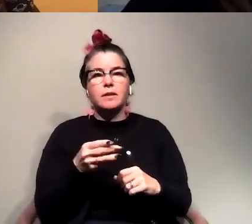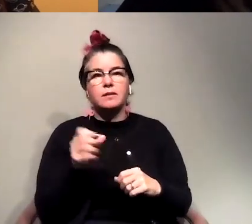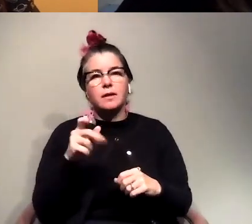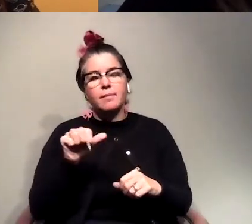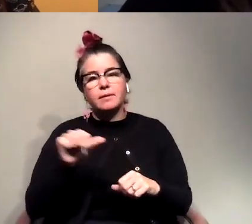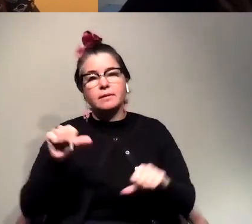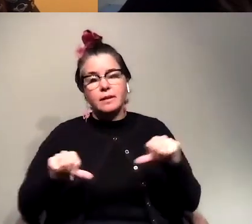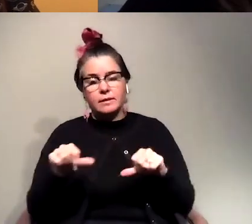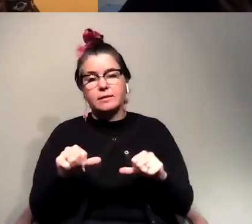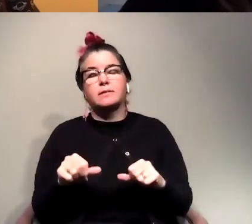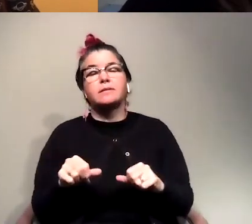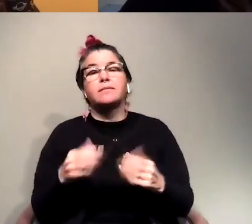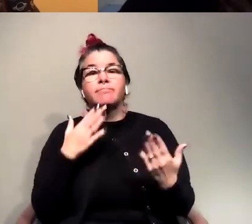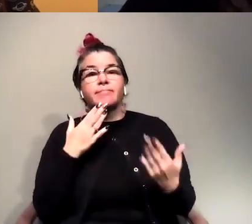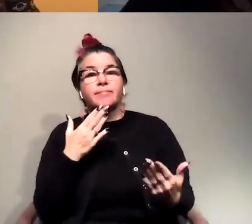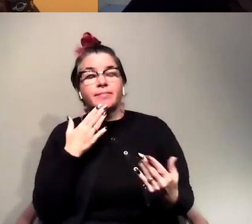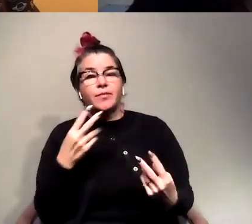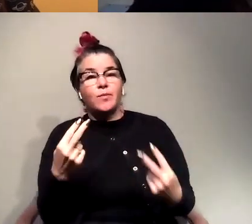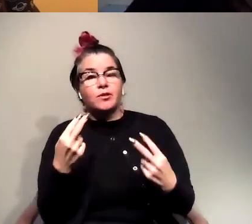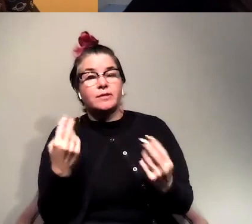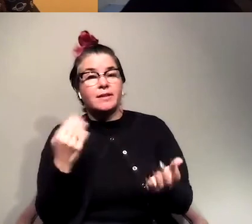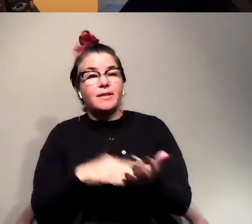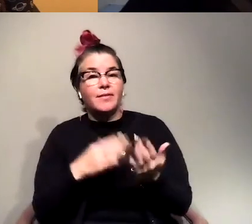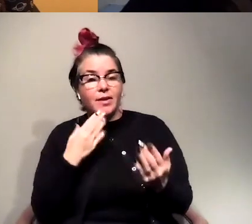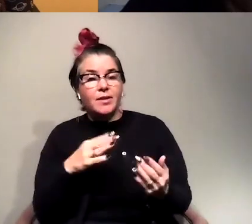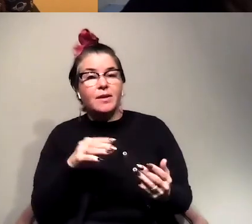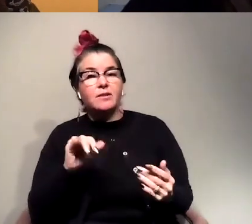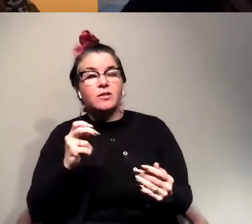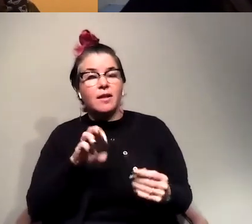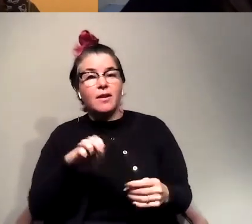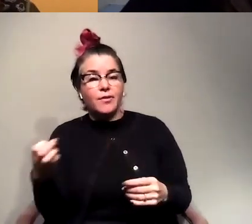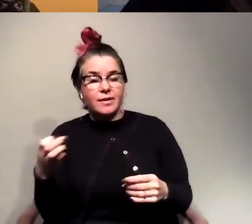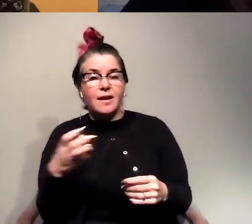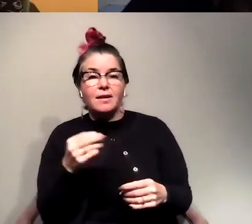patreon.com/skypeascientist. Thanks for coming today. Thank you again, Janelle and Erin,